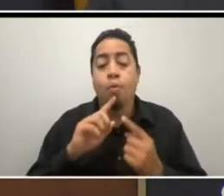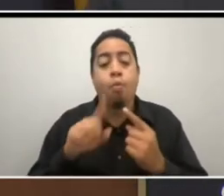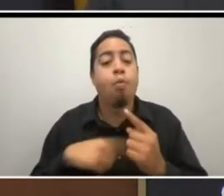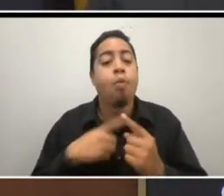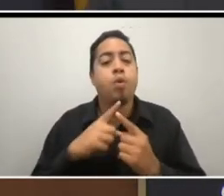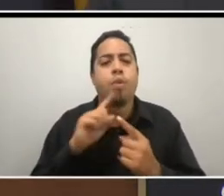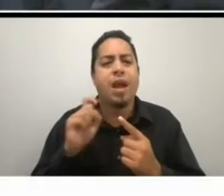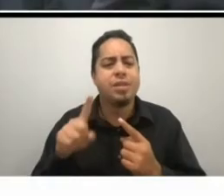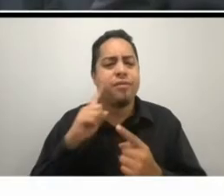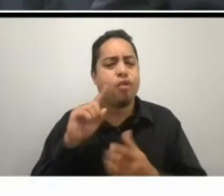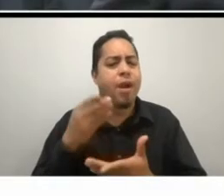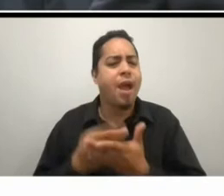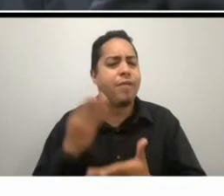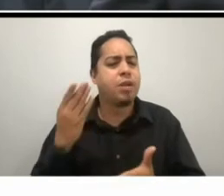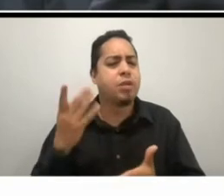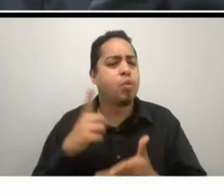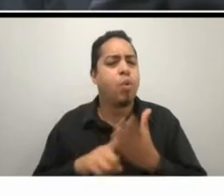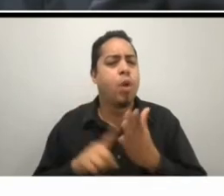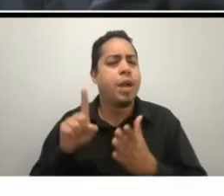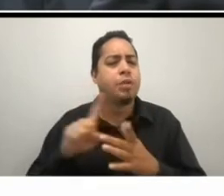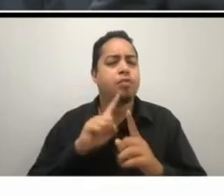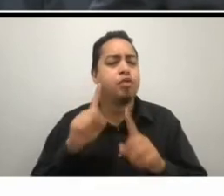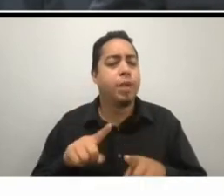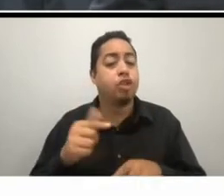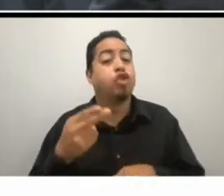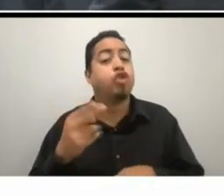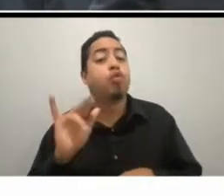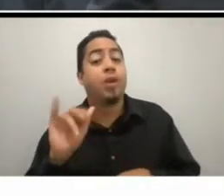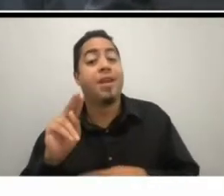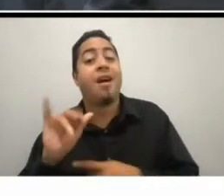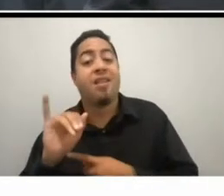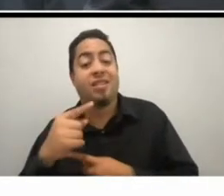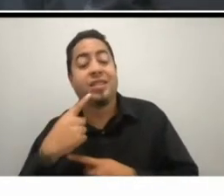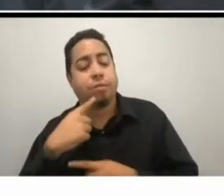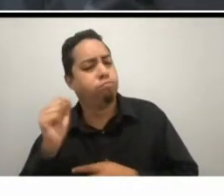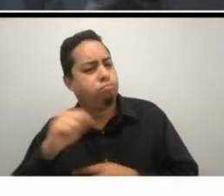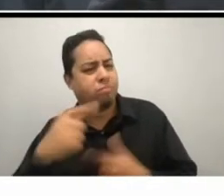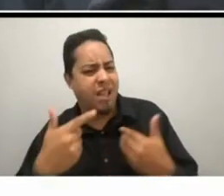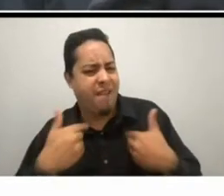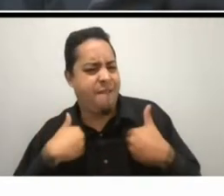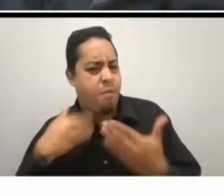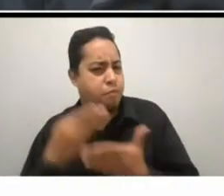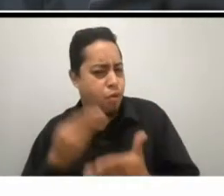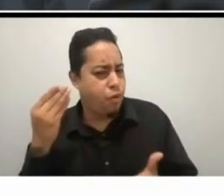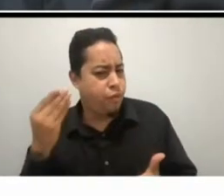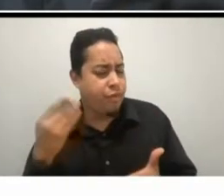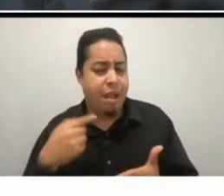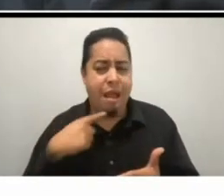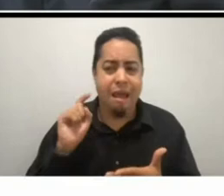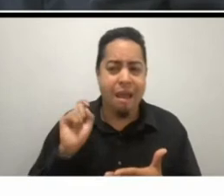say? He said that they did have proof, and I asked him, do you have names? For example, we